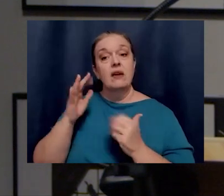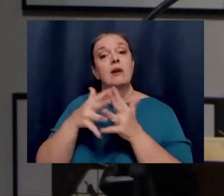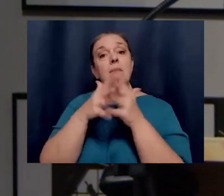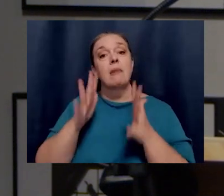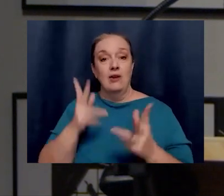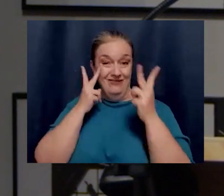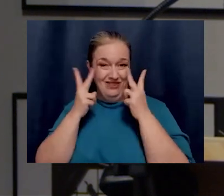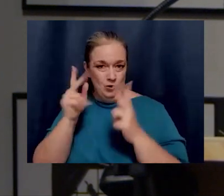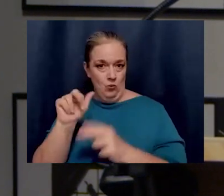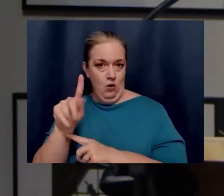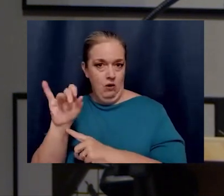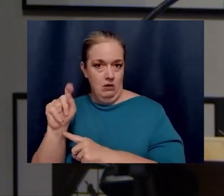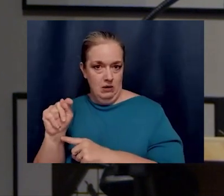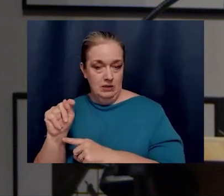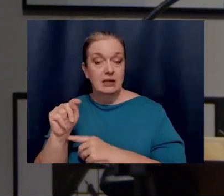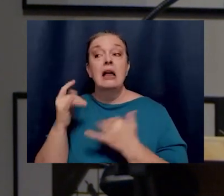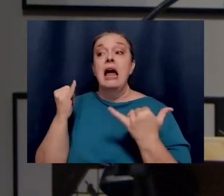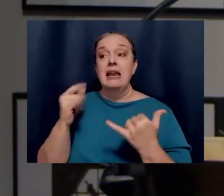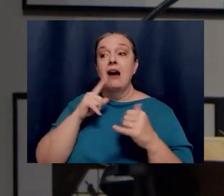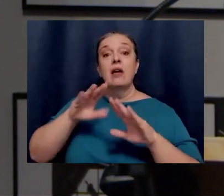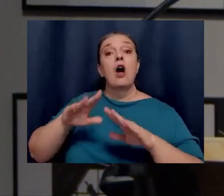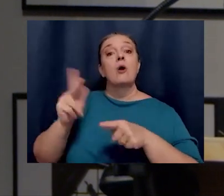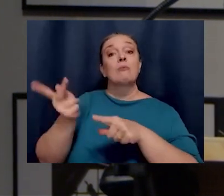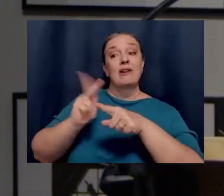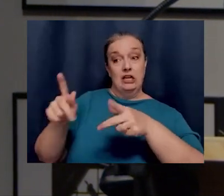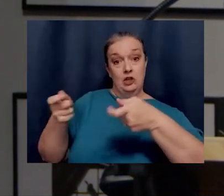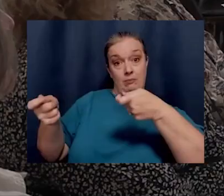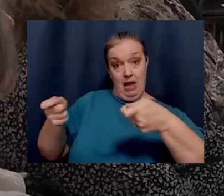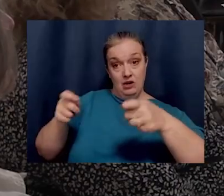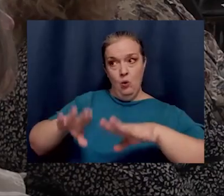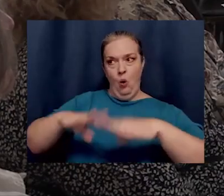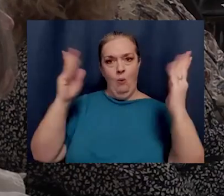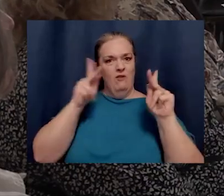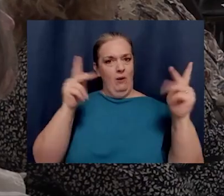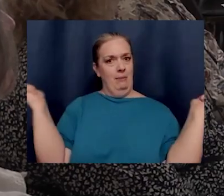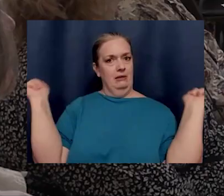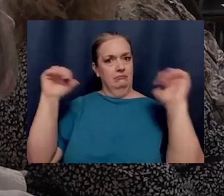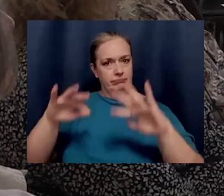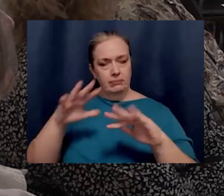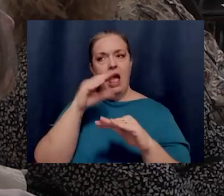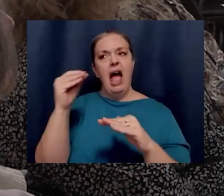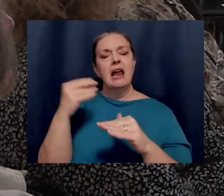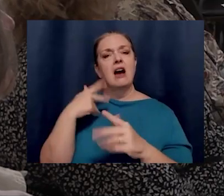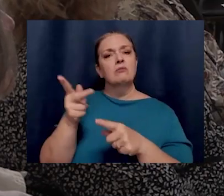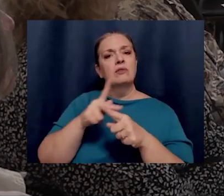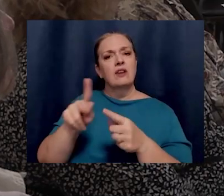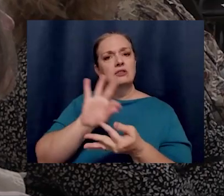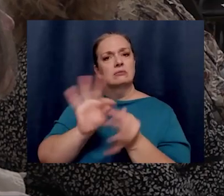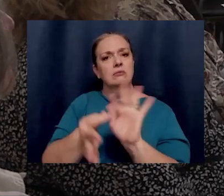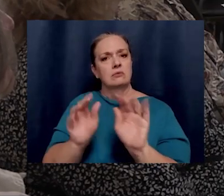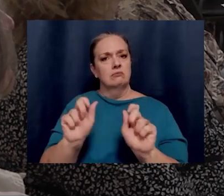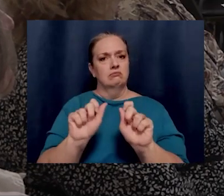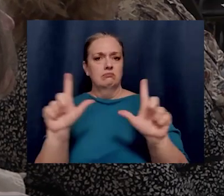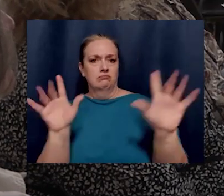now professionally managed, open to the public, and educationally interpreted. And collectively, these sites welcome more than 2